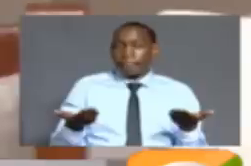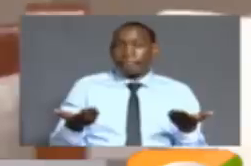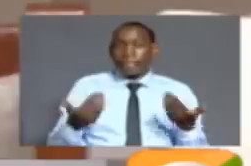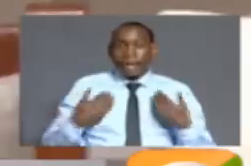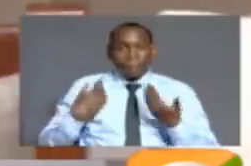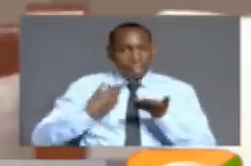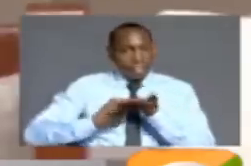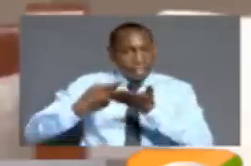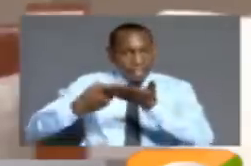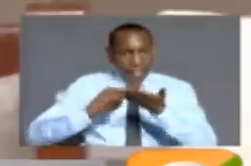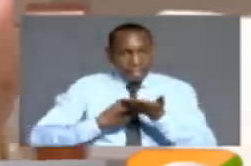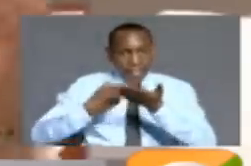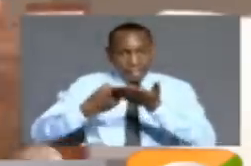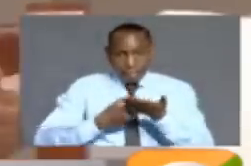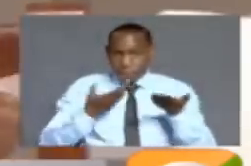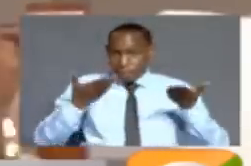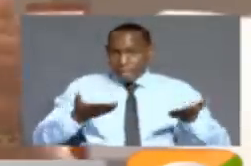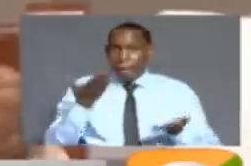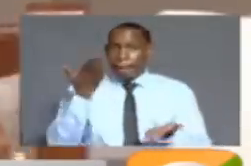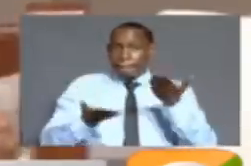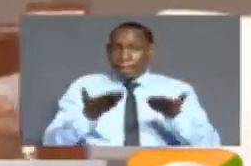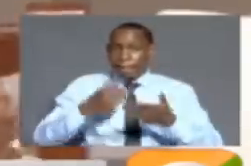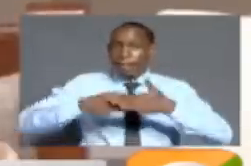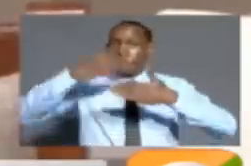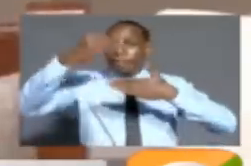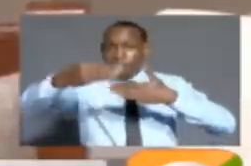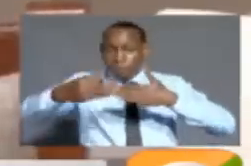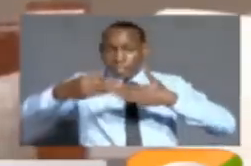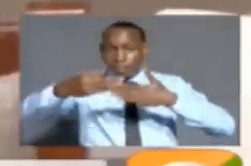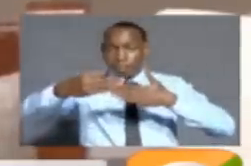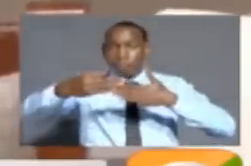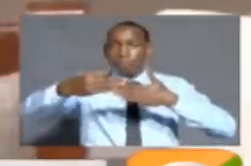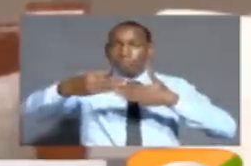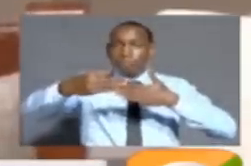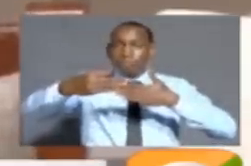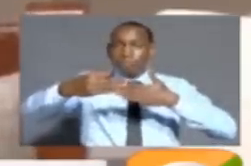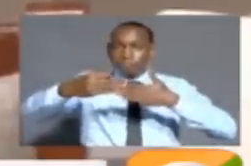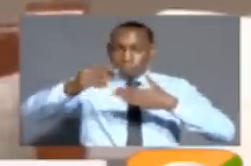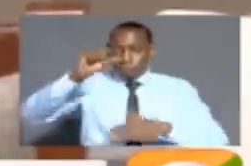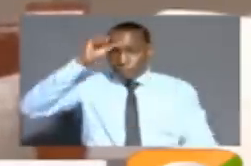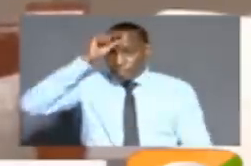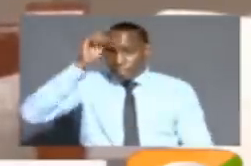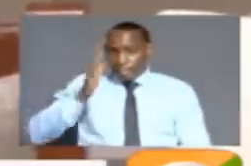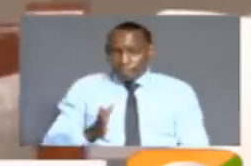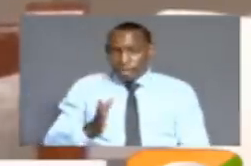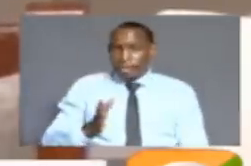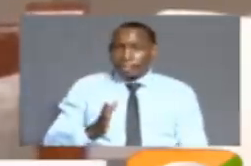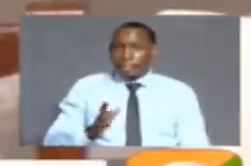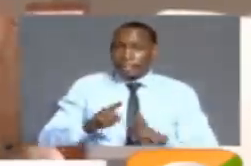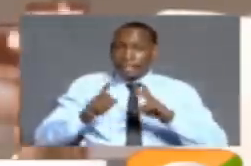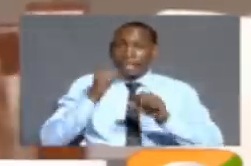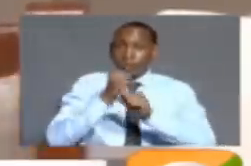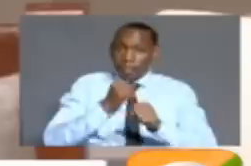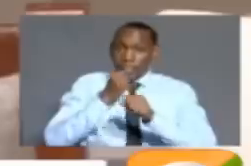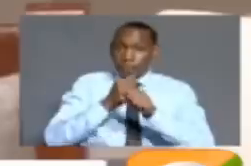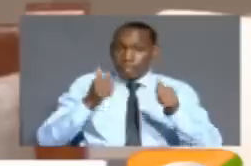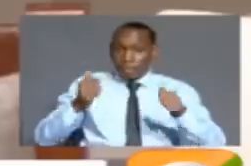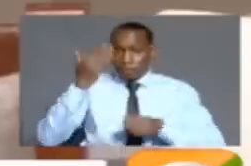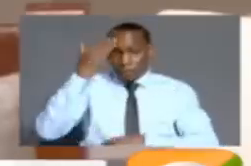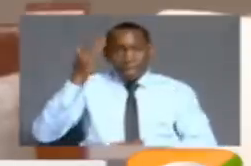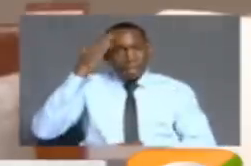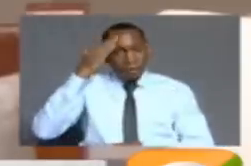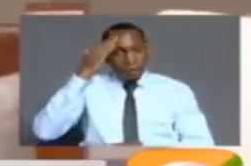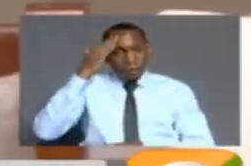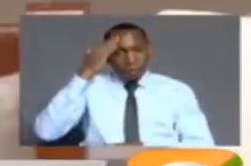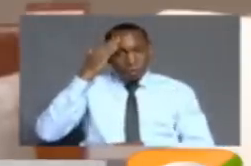these discussions in this manner. And maybe over time, this will make the governors start doing their jobs aware, right? Because they know that this stuff